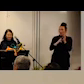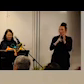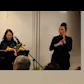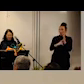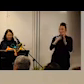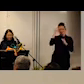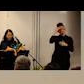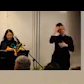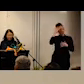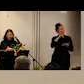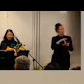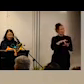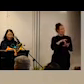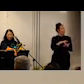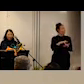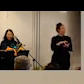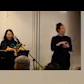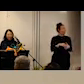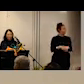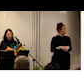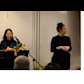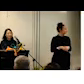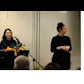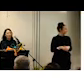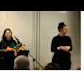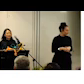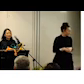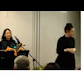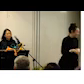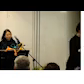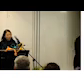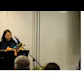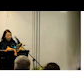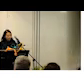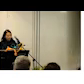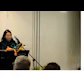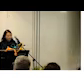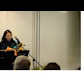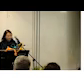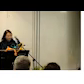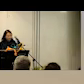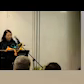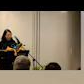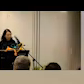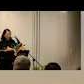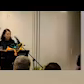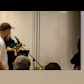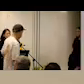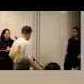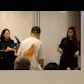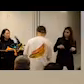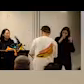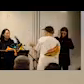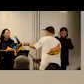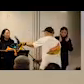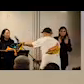and Mind Center. And so, oh, I forgot to tell you about the title of my talk. So today I'm